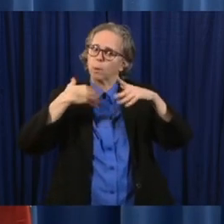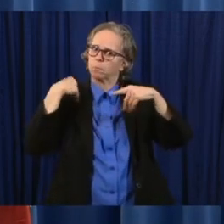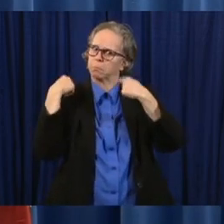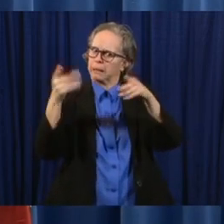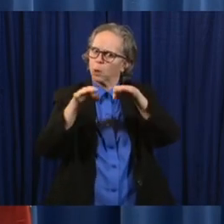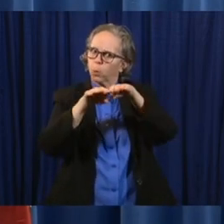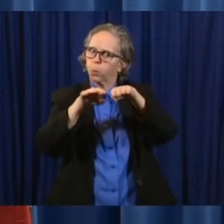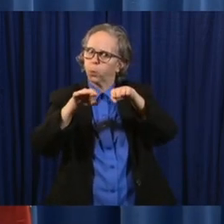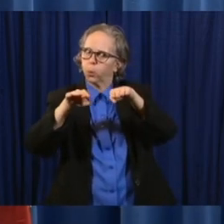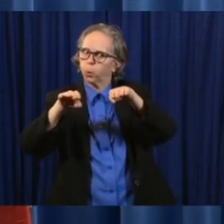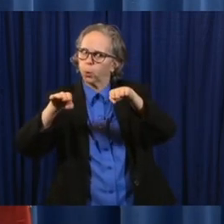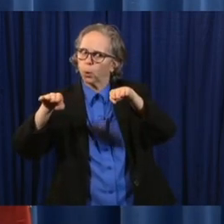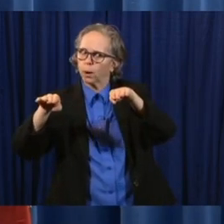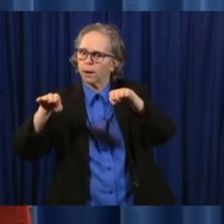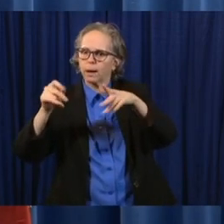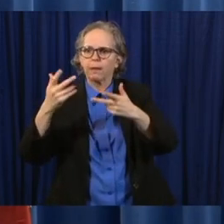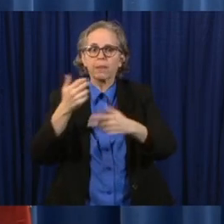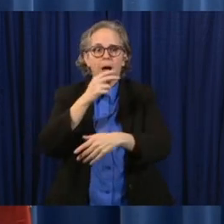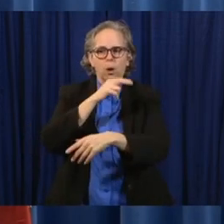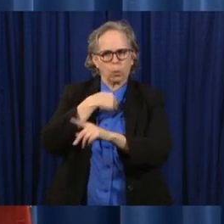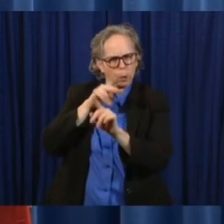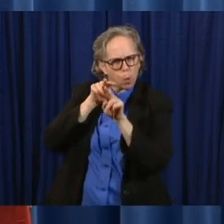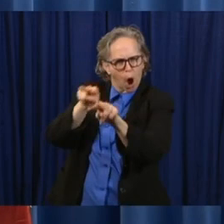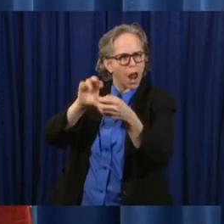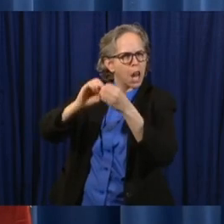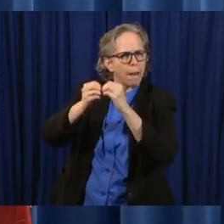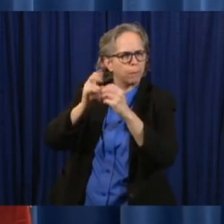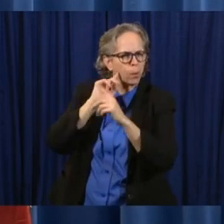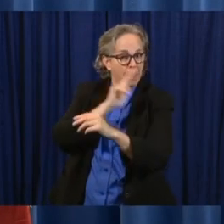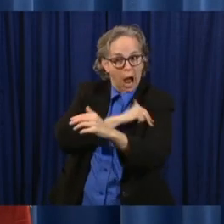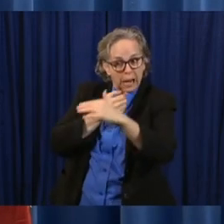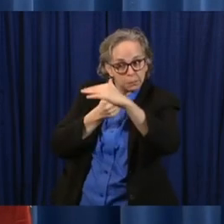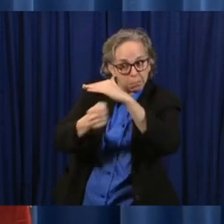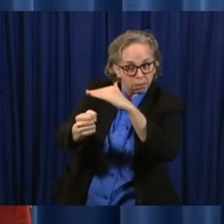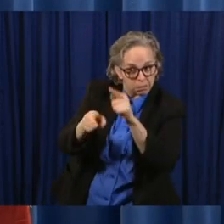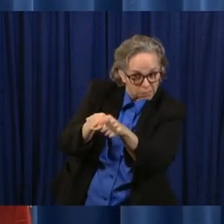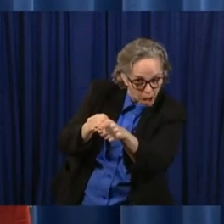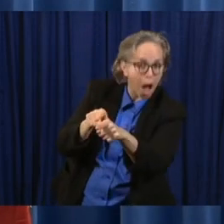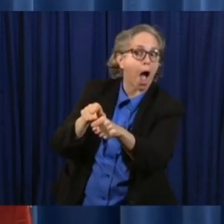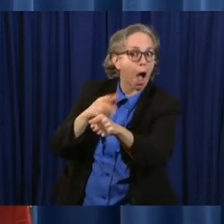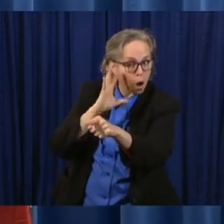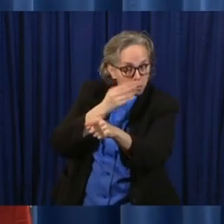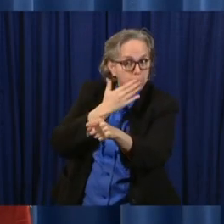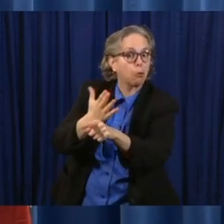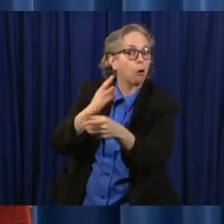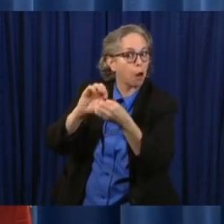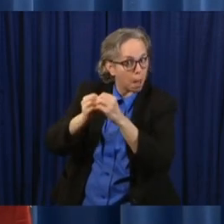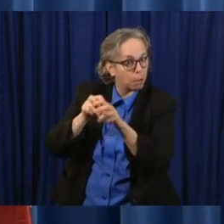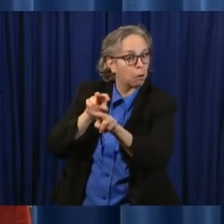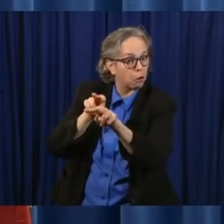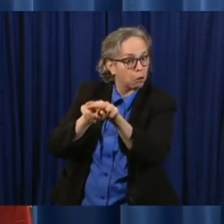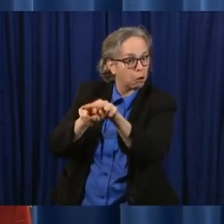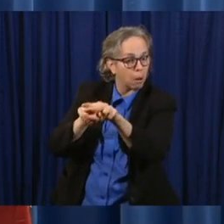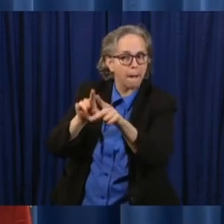hospitalizations. So that's good news. We'll feel a lot better when it starts going down.